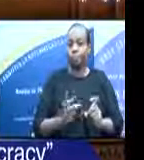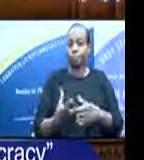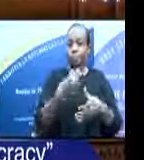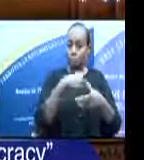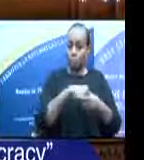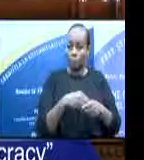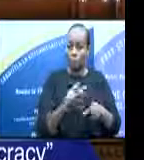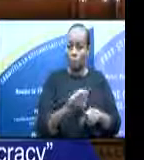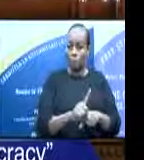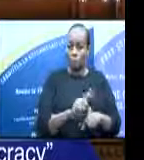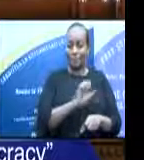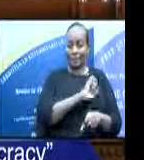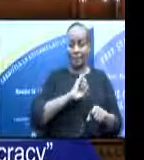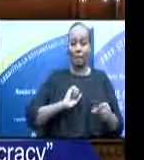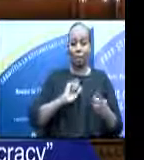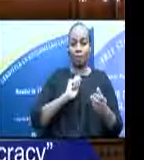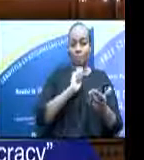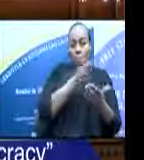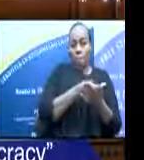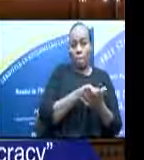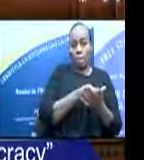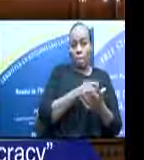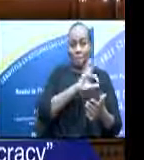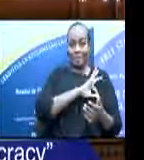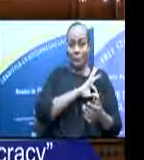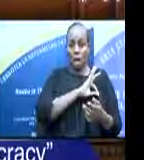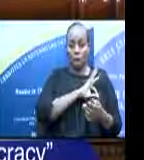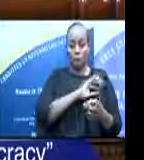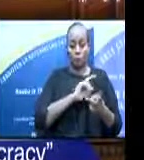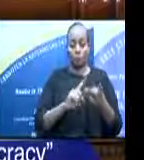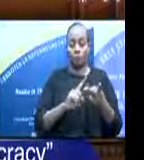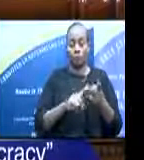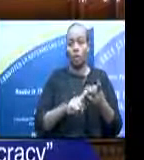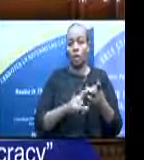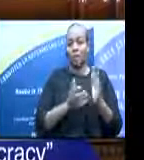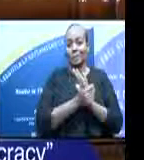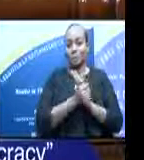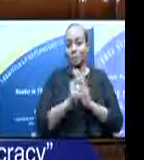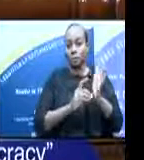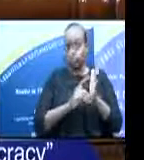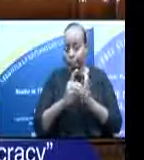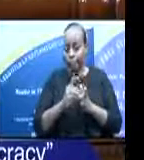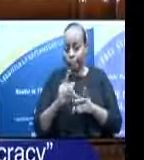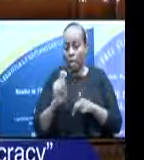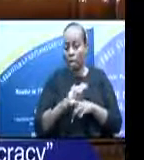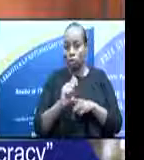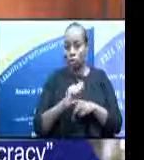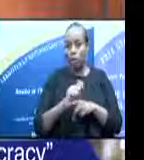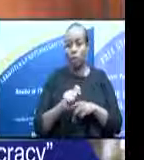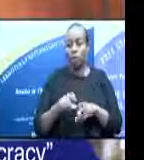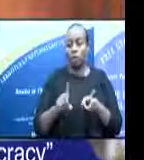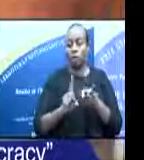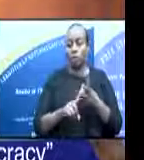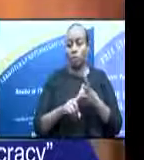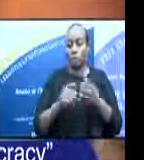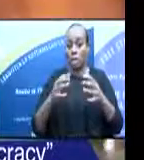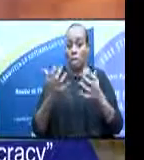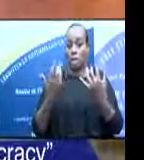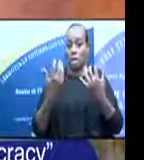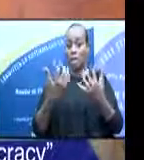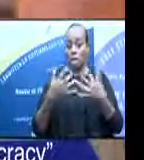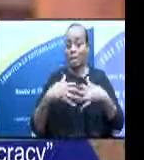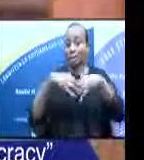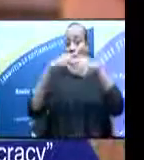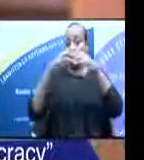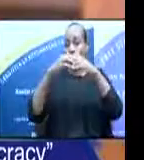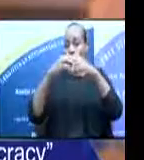include remuneration and career path, skills development and training, as well as the establishment of